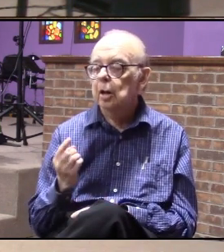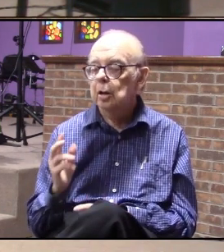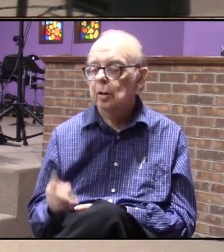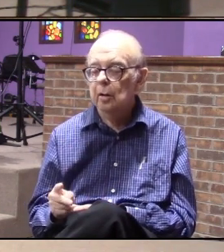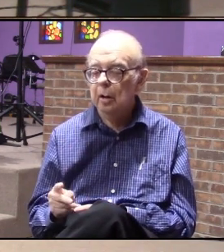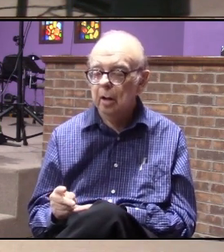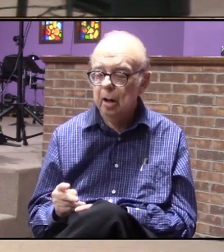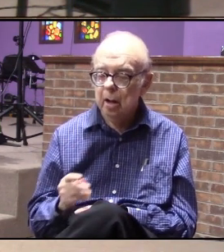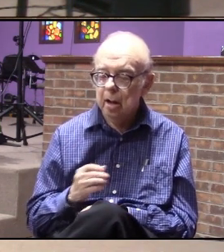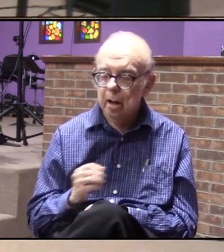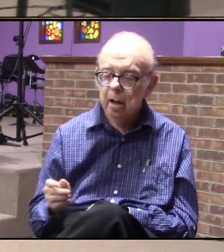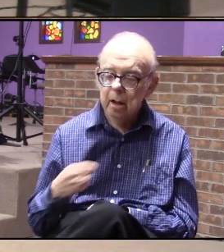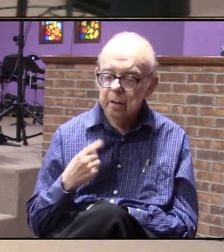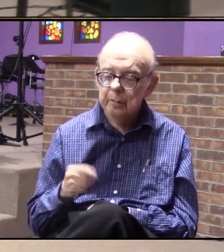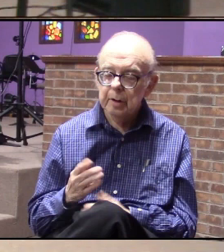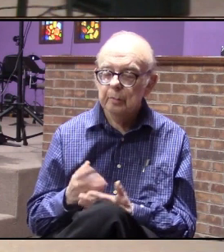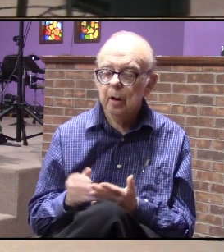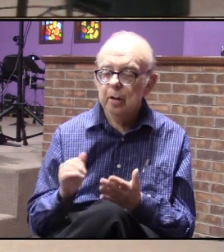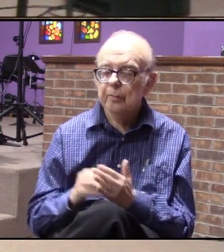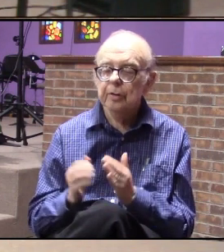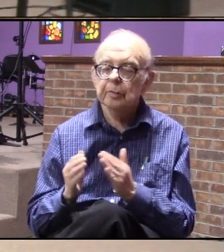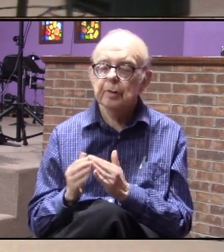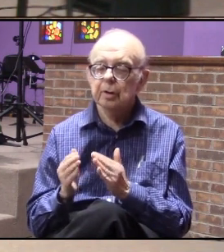He saved us to be part of a community